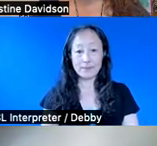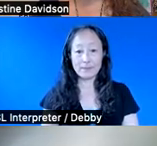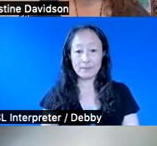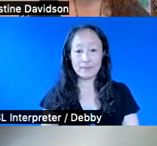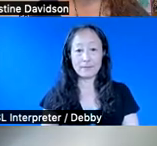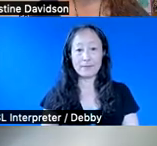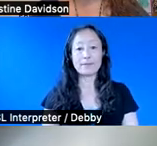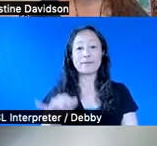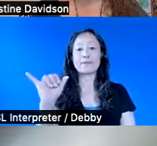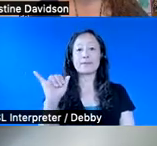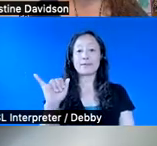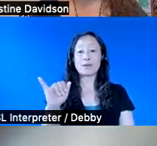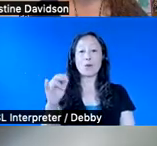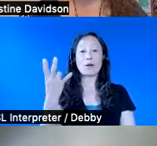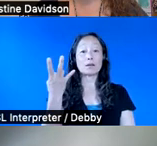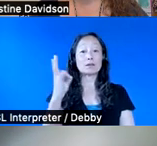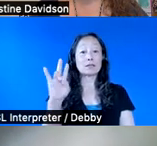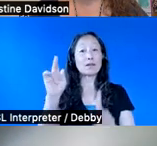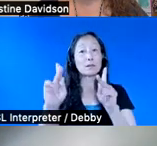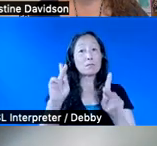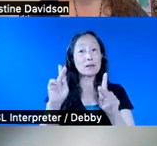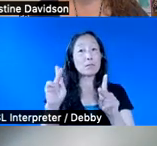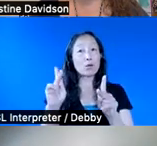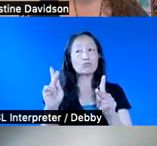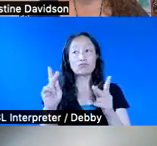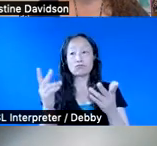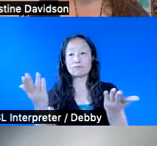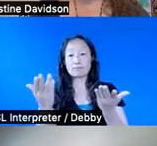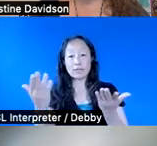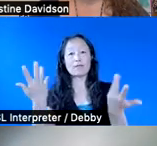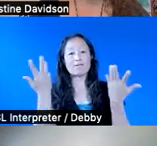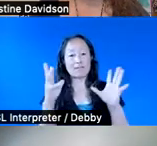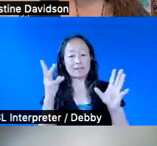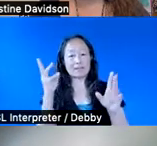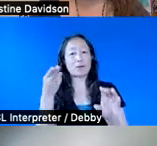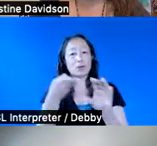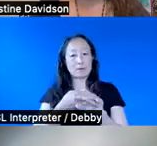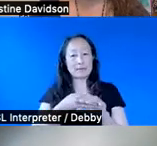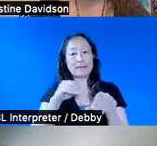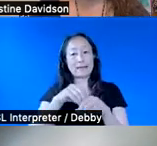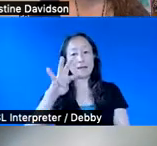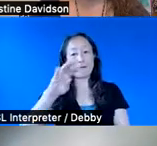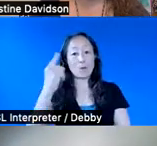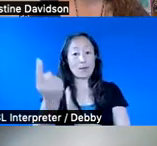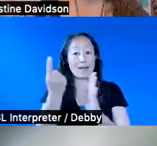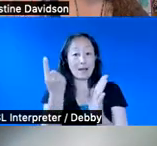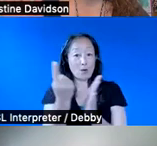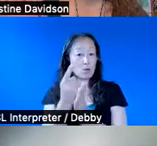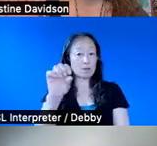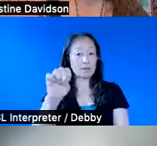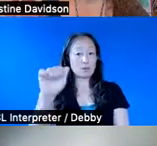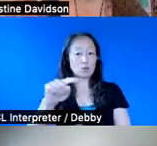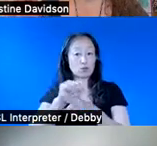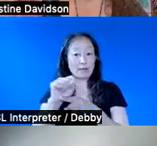So 17 of us have participated in a 40-hour. 31 of us, this is new. Maybe not